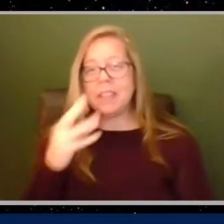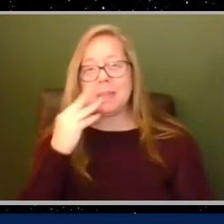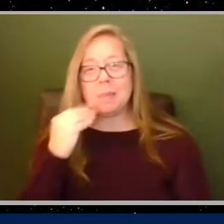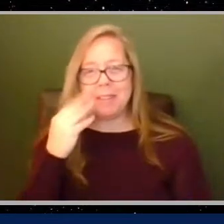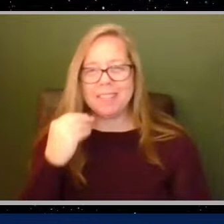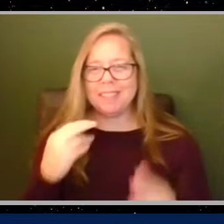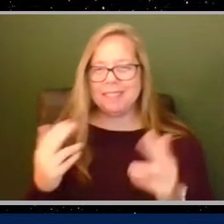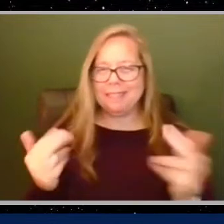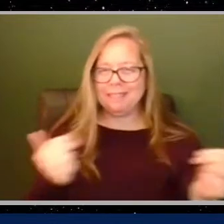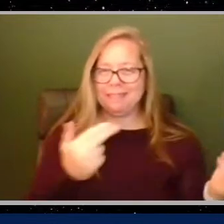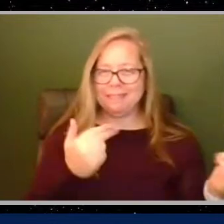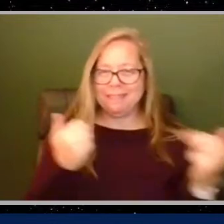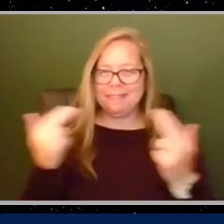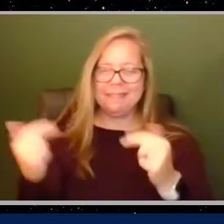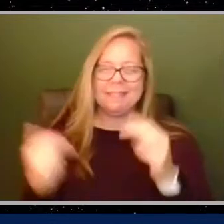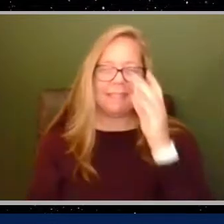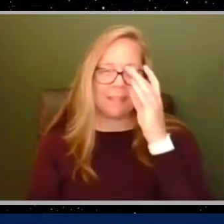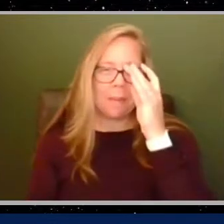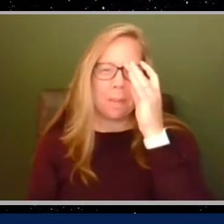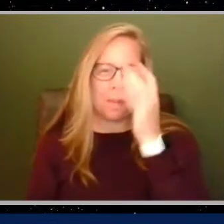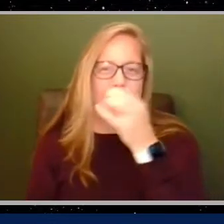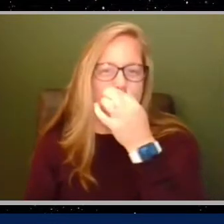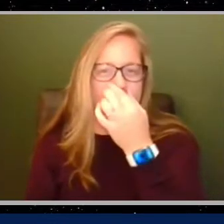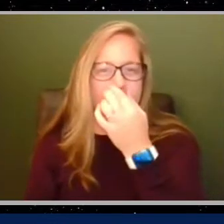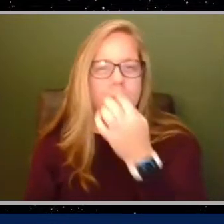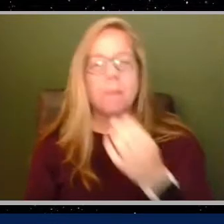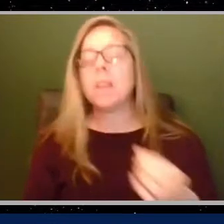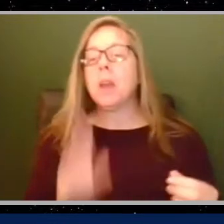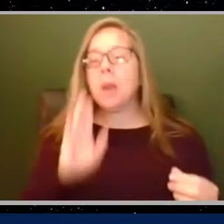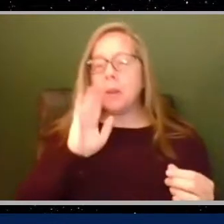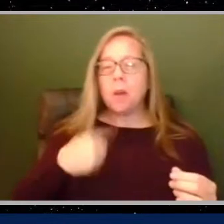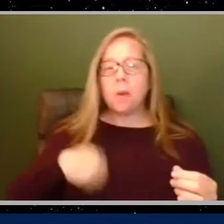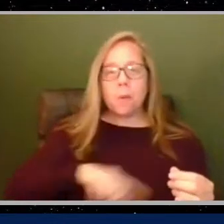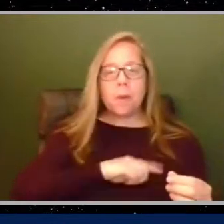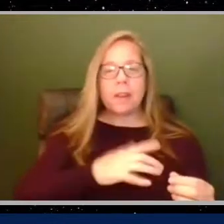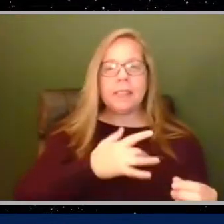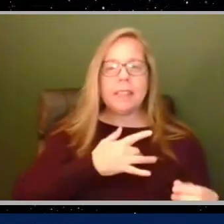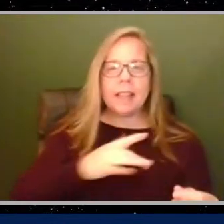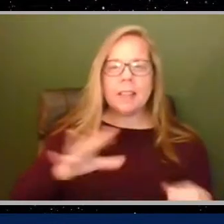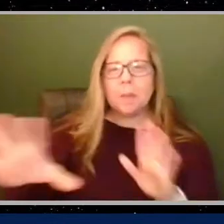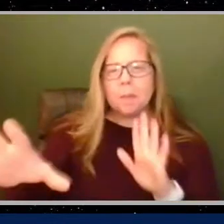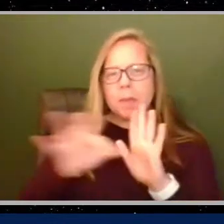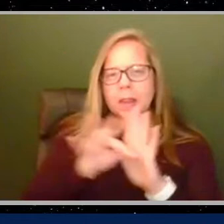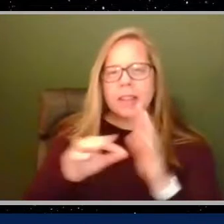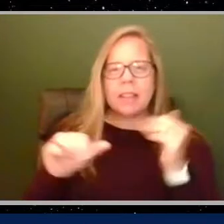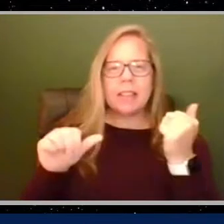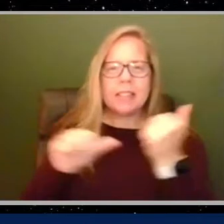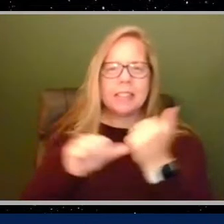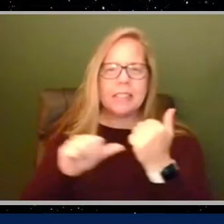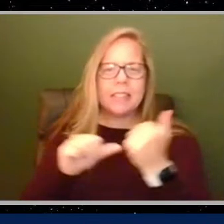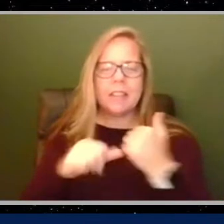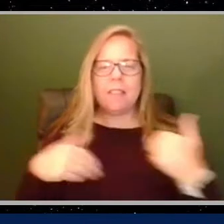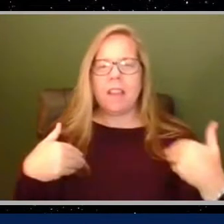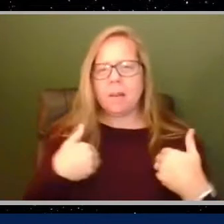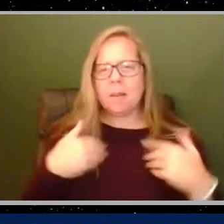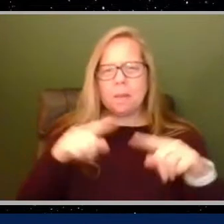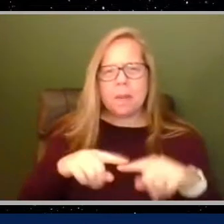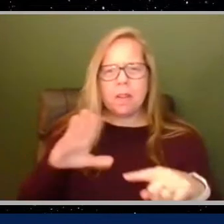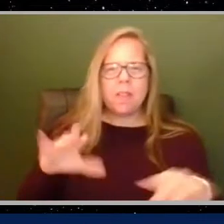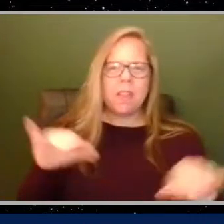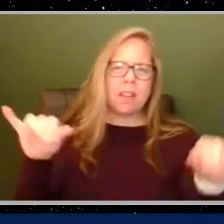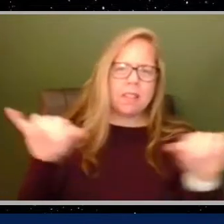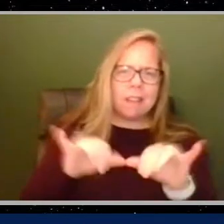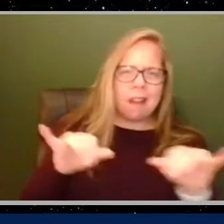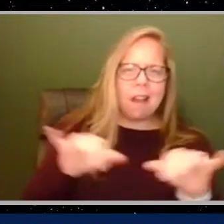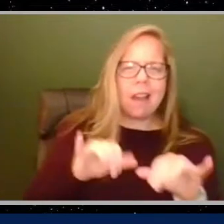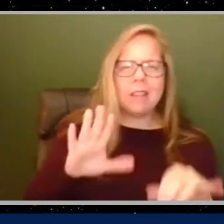talking about that was, we sort of choose assistive animals based on their size or their reach and all sorts of physical attributes. I wonder